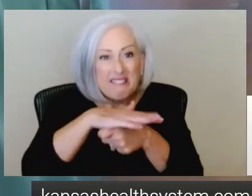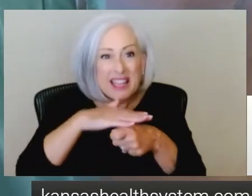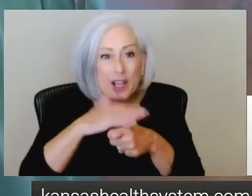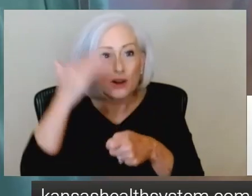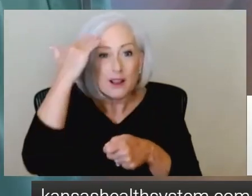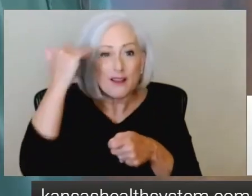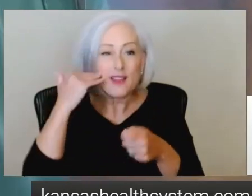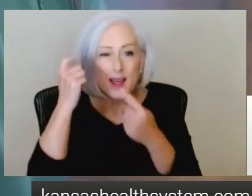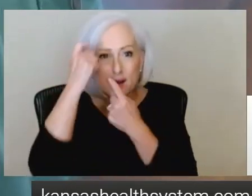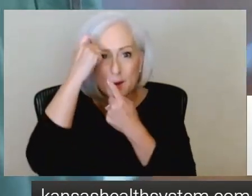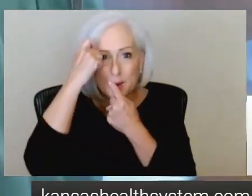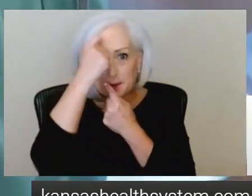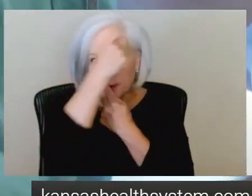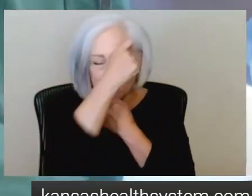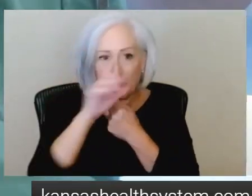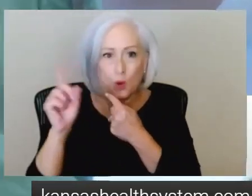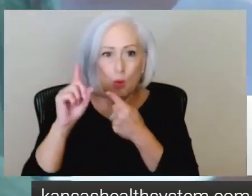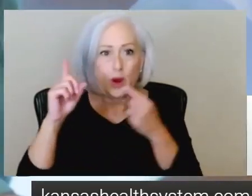the frame.